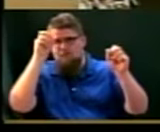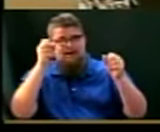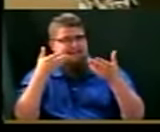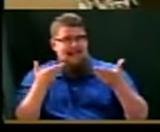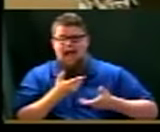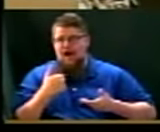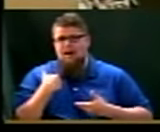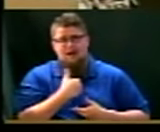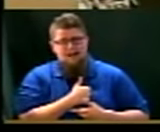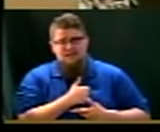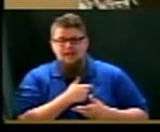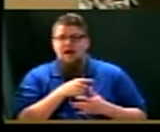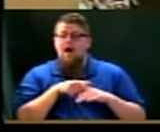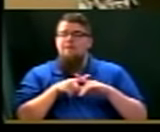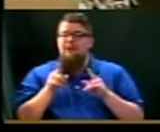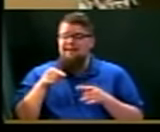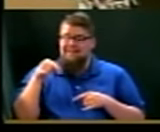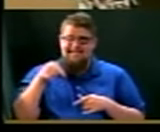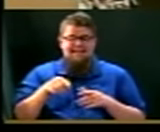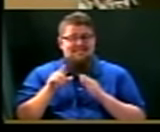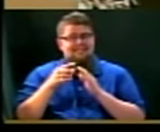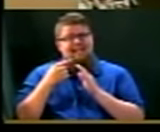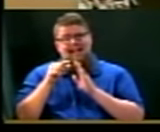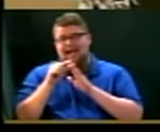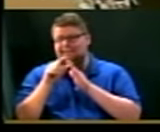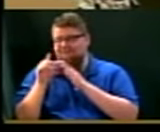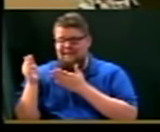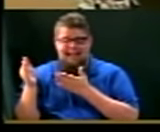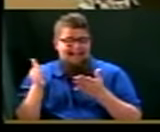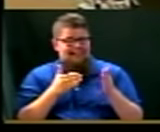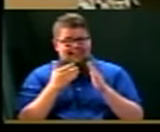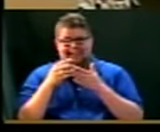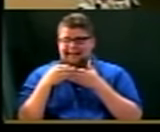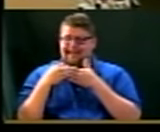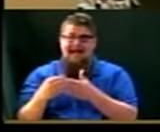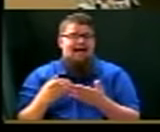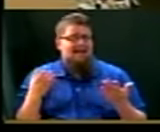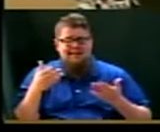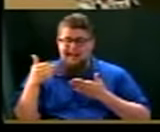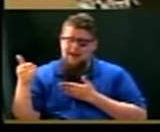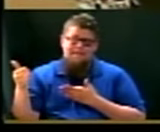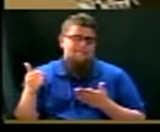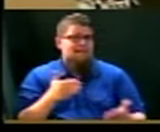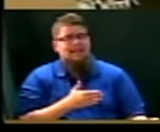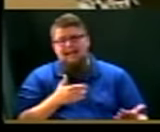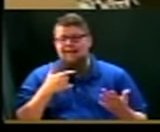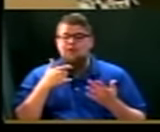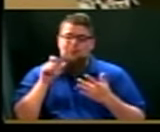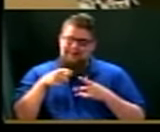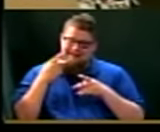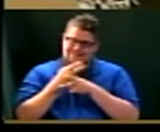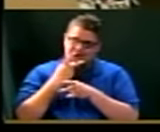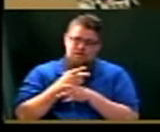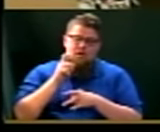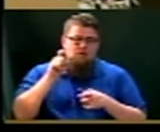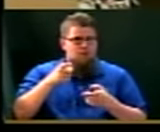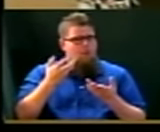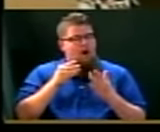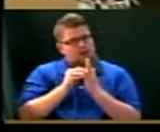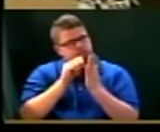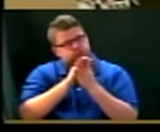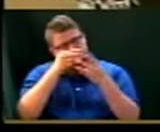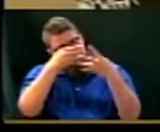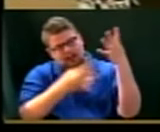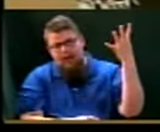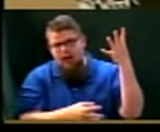But at the same time, this is a guideline. This is a plan. And let's just figure out what we want in it, make those changes,